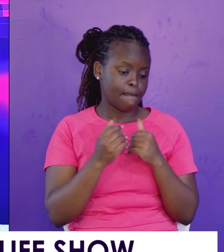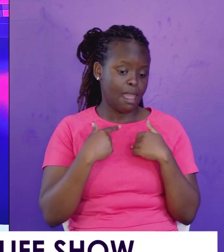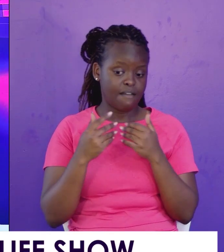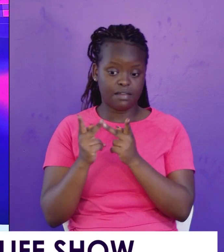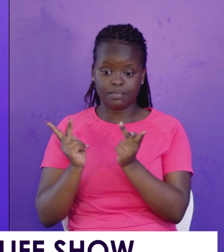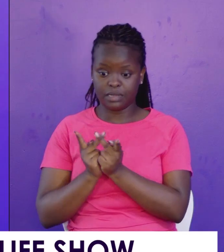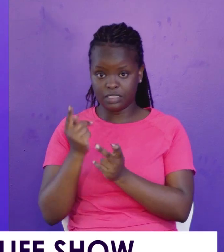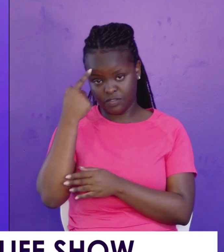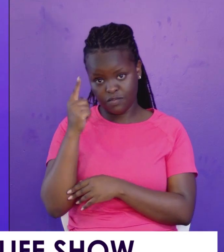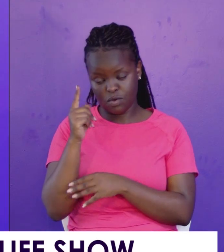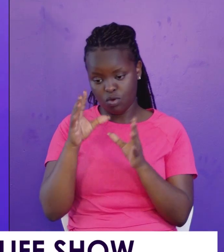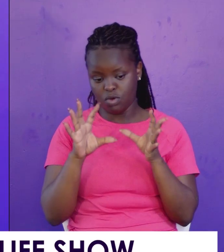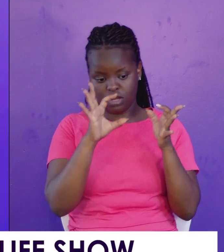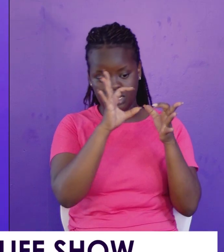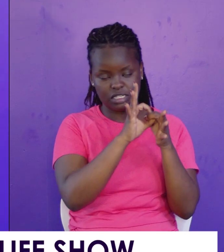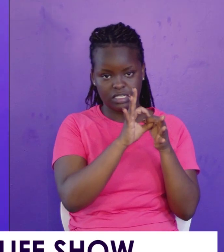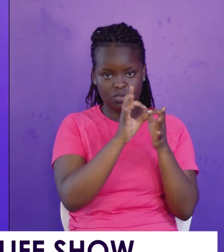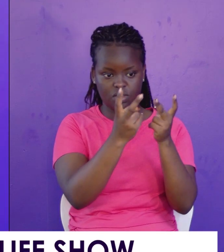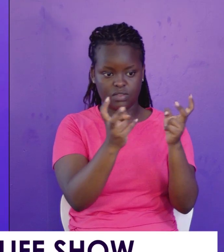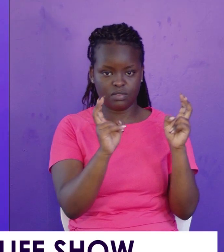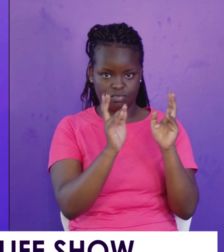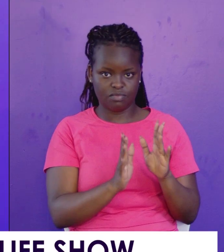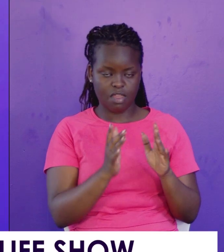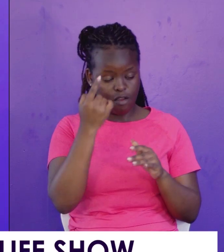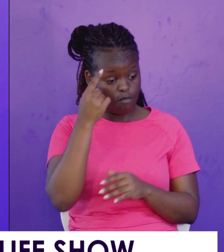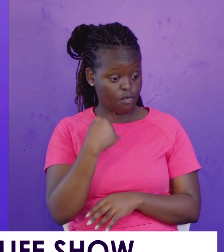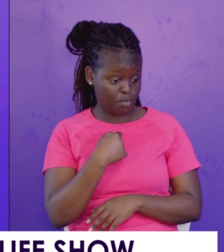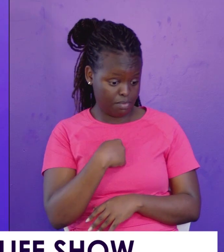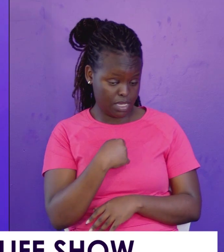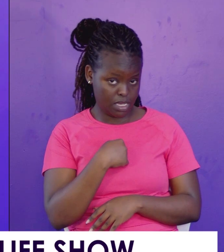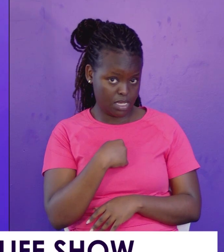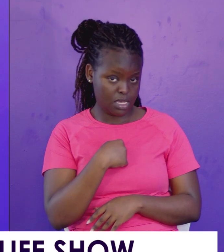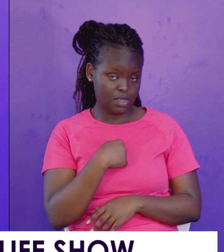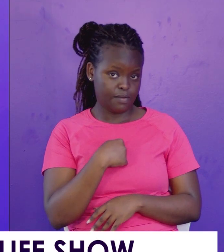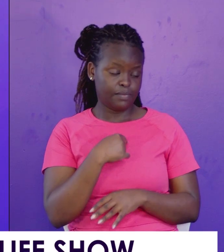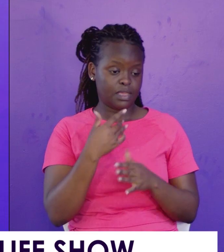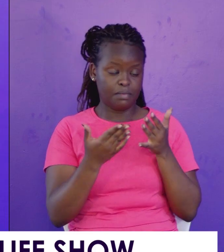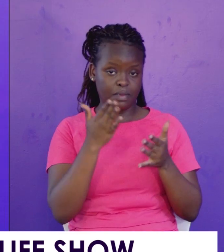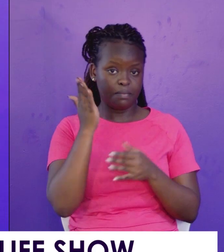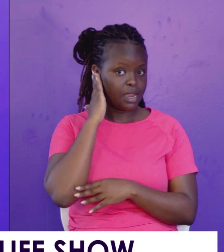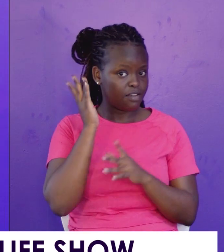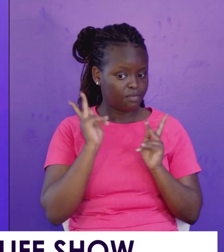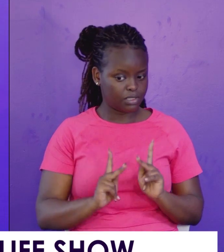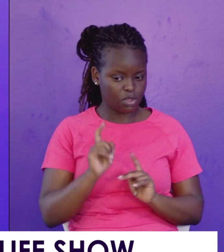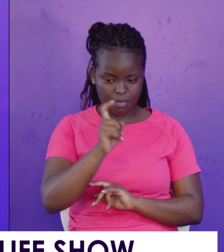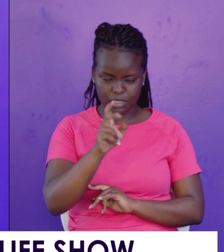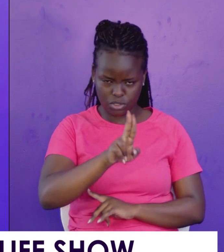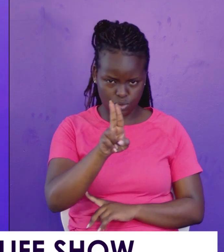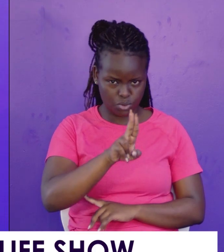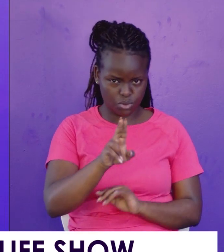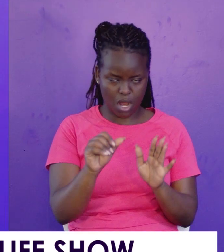for connecting with the audience for me as a visually impaired person and maybe a deaf person. You have to use a lot